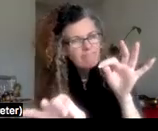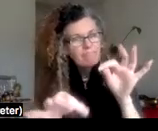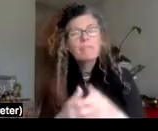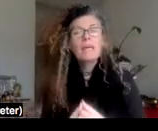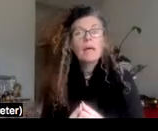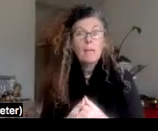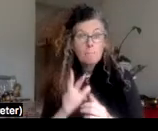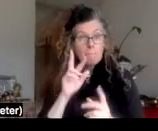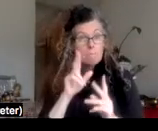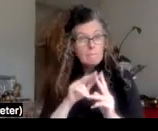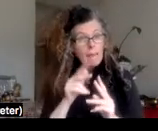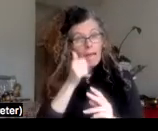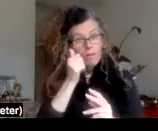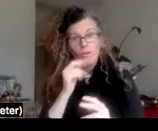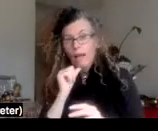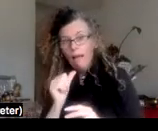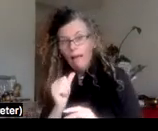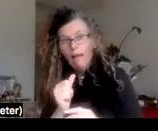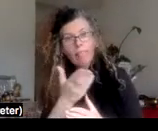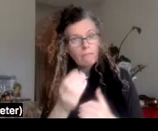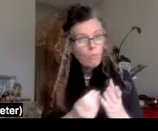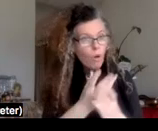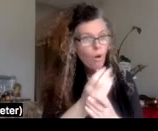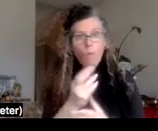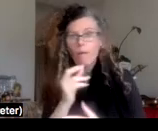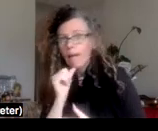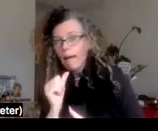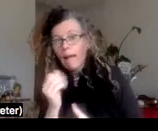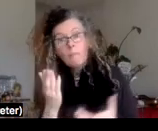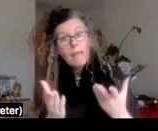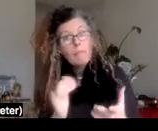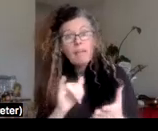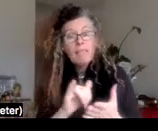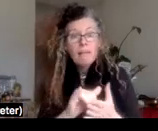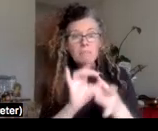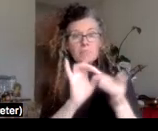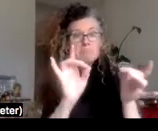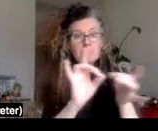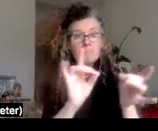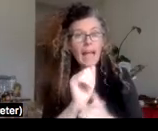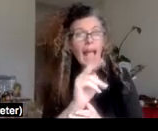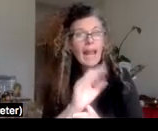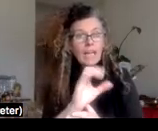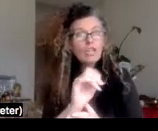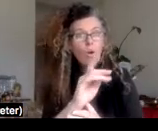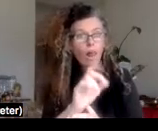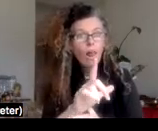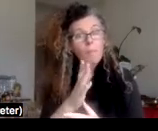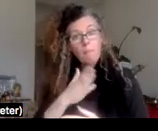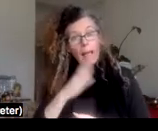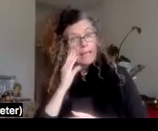get better or they don't. Things grow or they don't. Now, maybe that's just anecdotal, but in my experience, when it